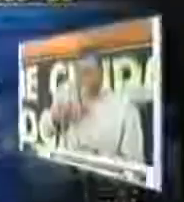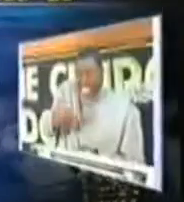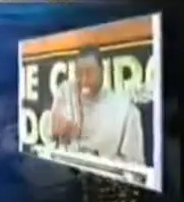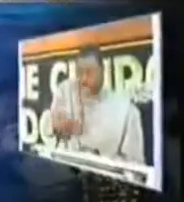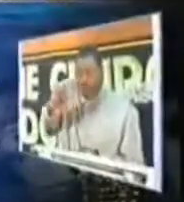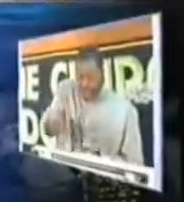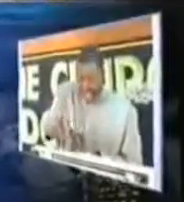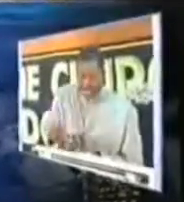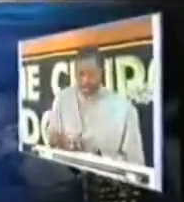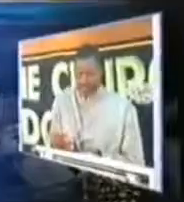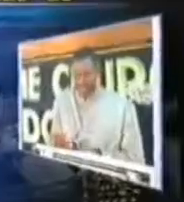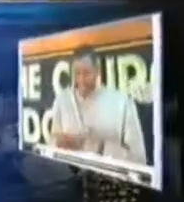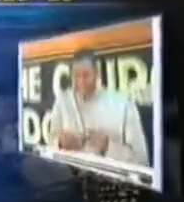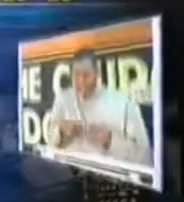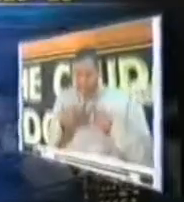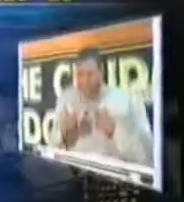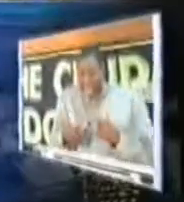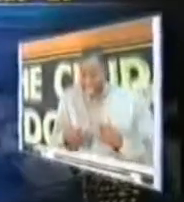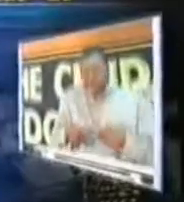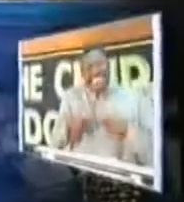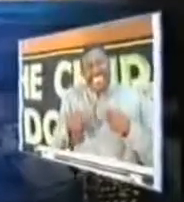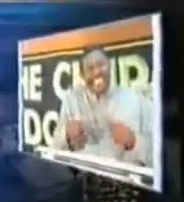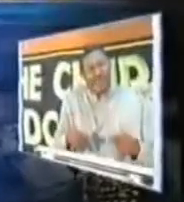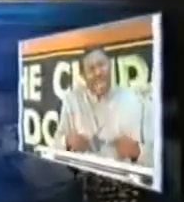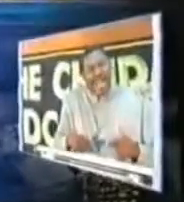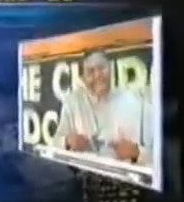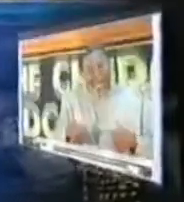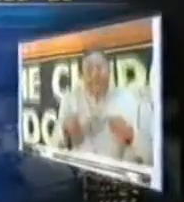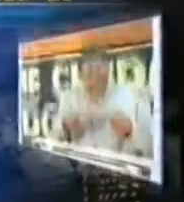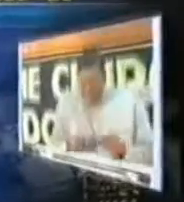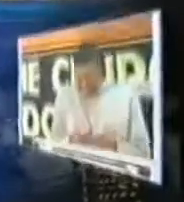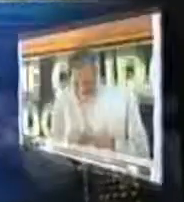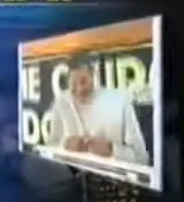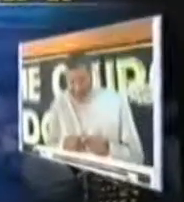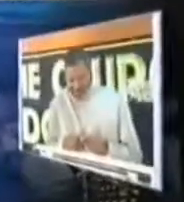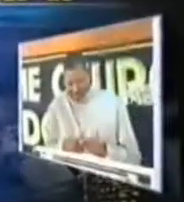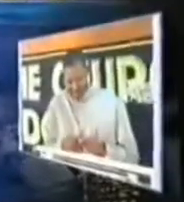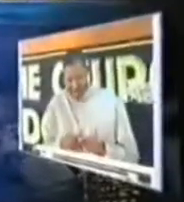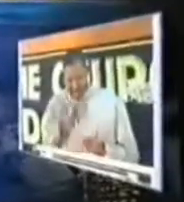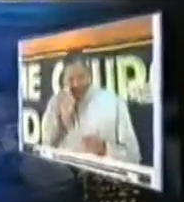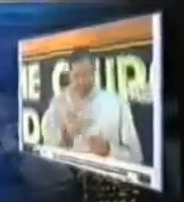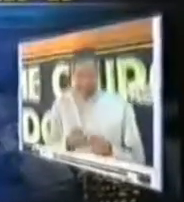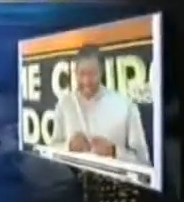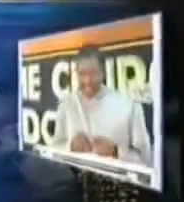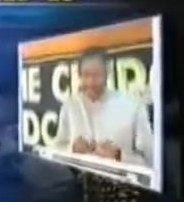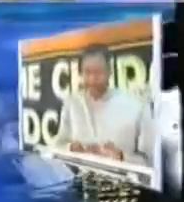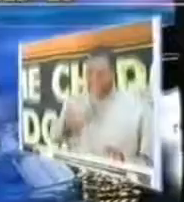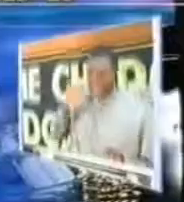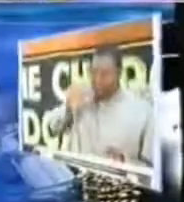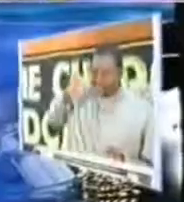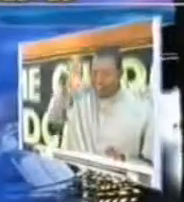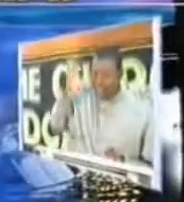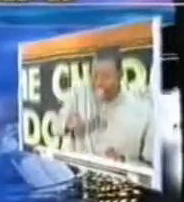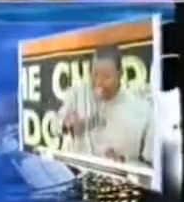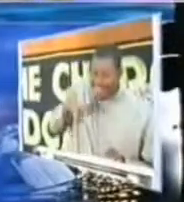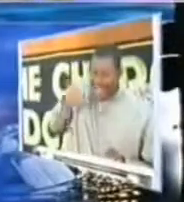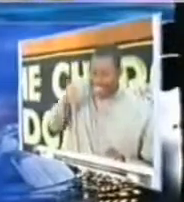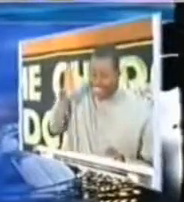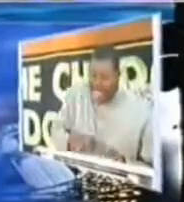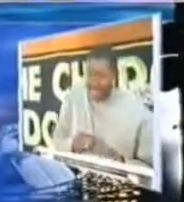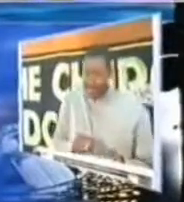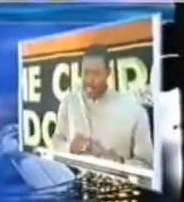the law was our tutor to bring us to Christ, that we might be justified by faith.